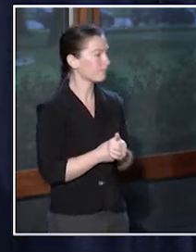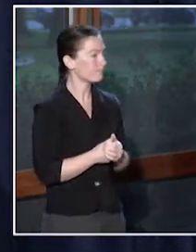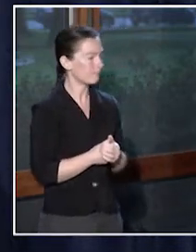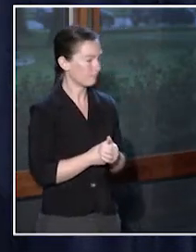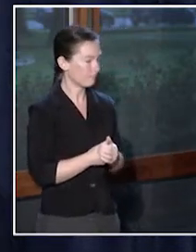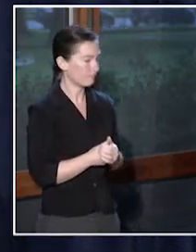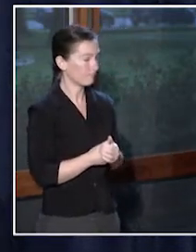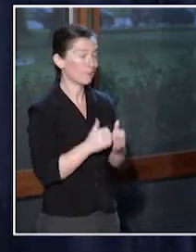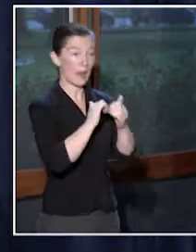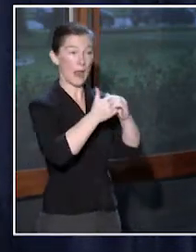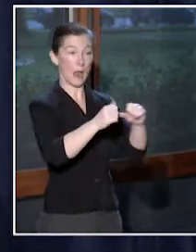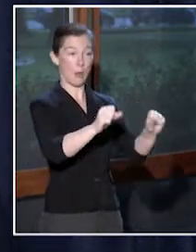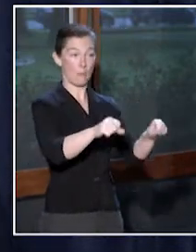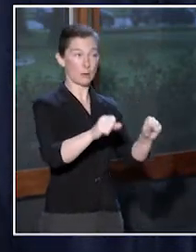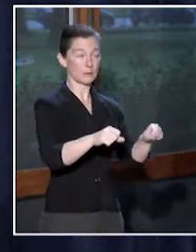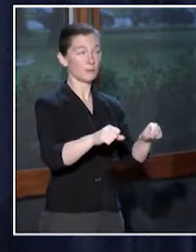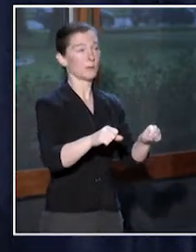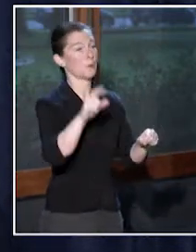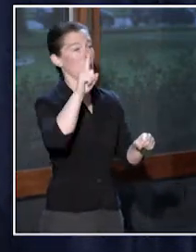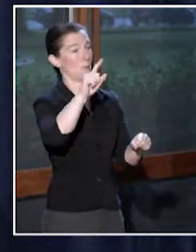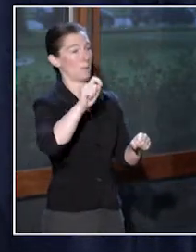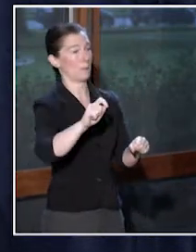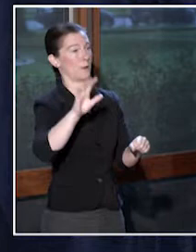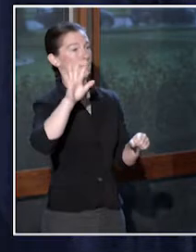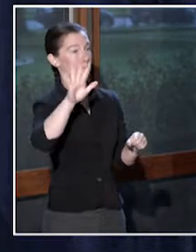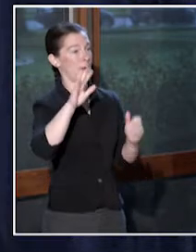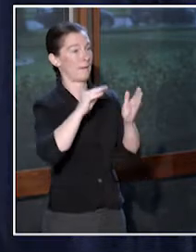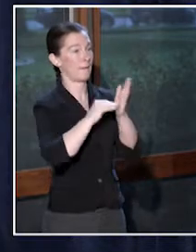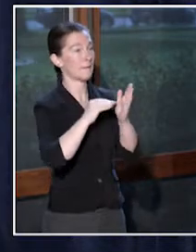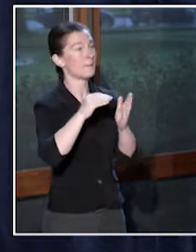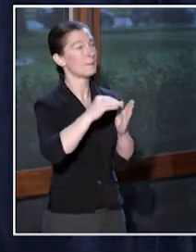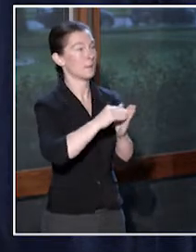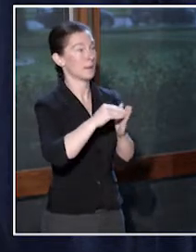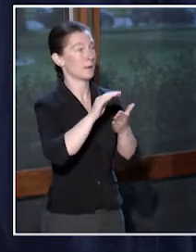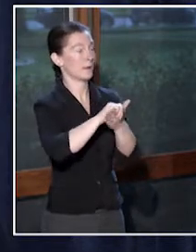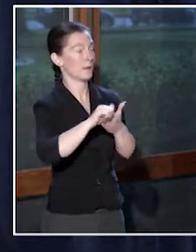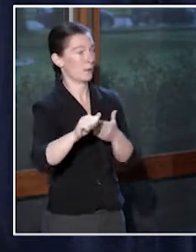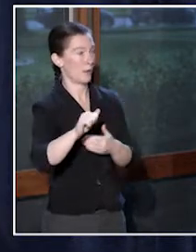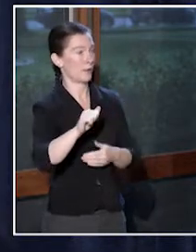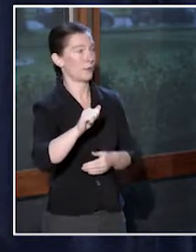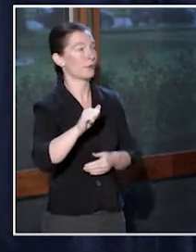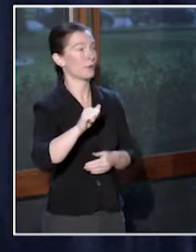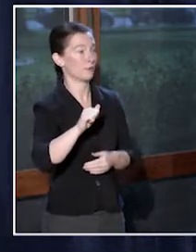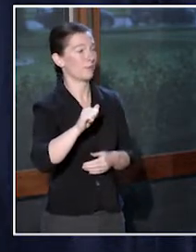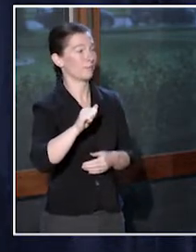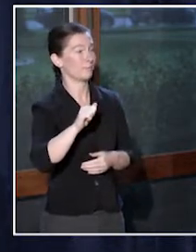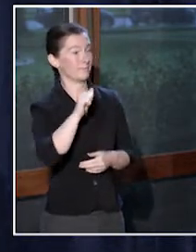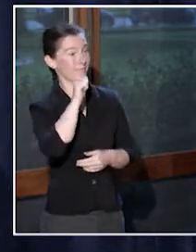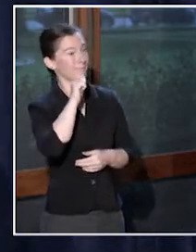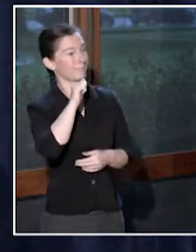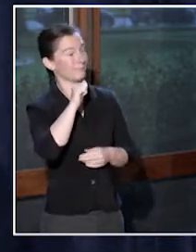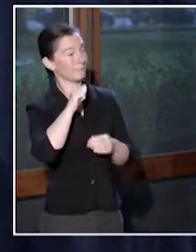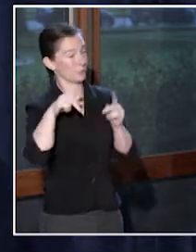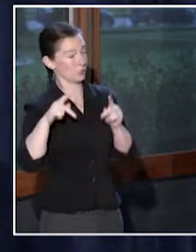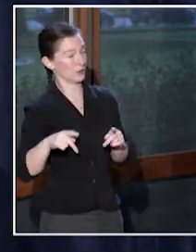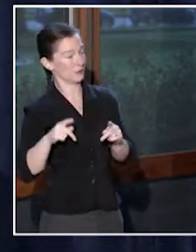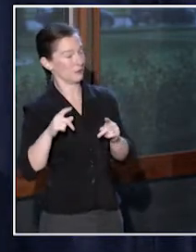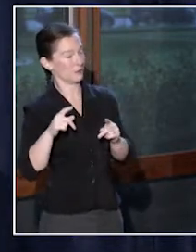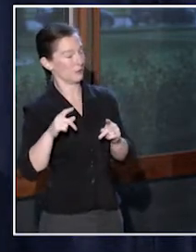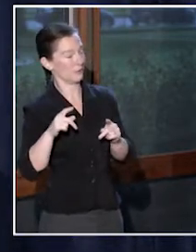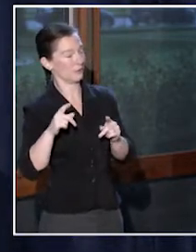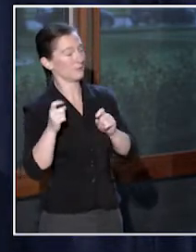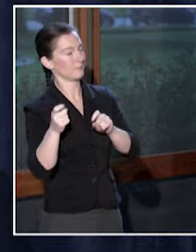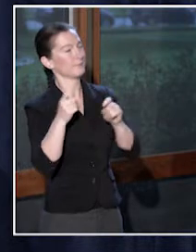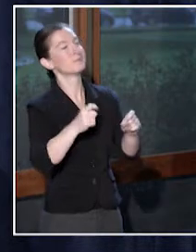contribution, a $1.5 million personal contribution by Columbia Sportswear